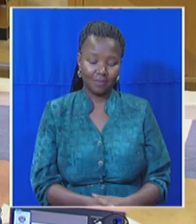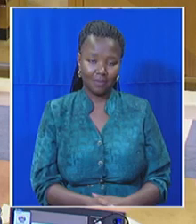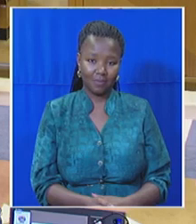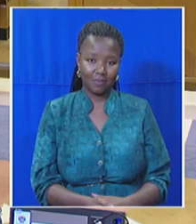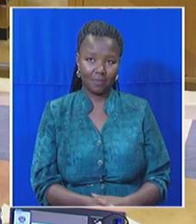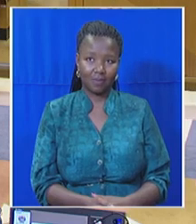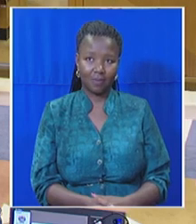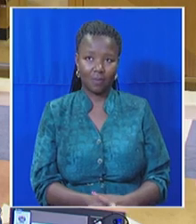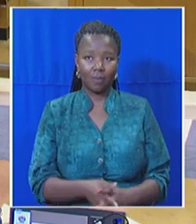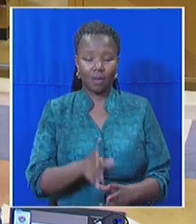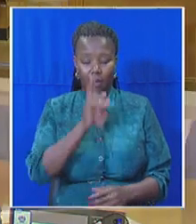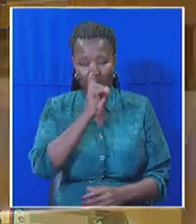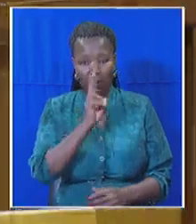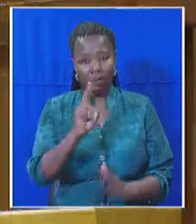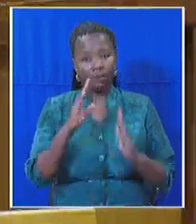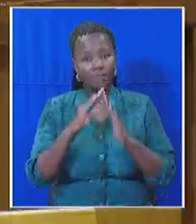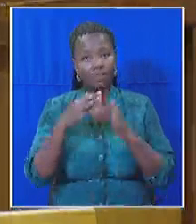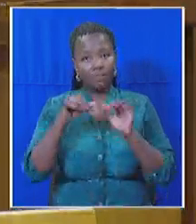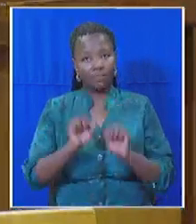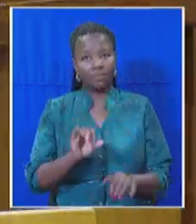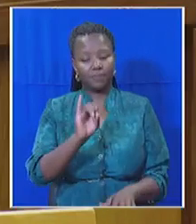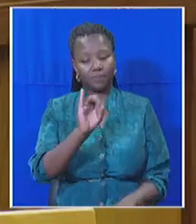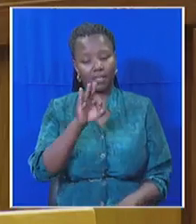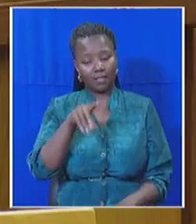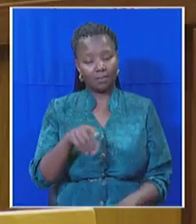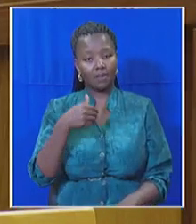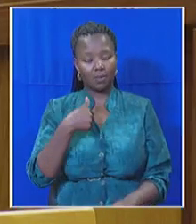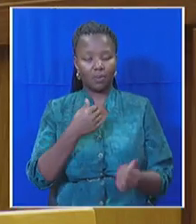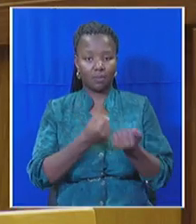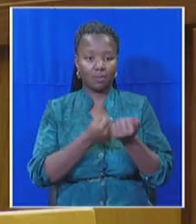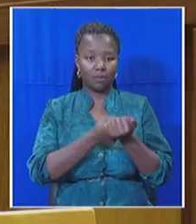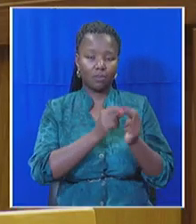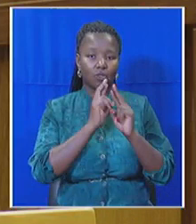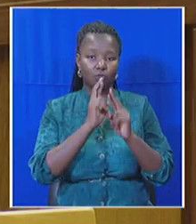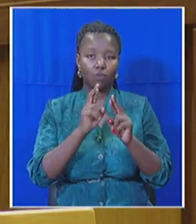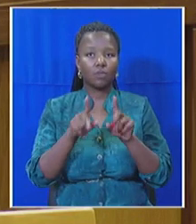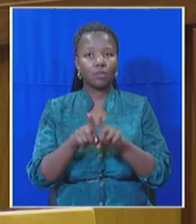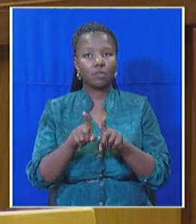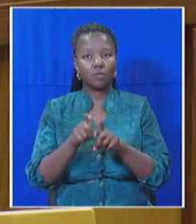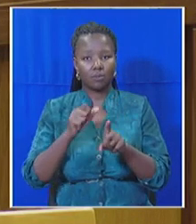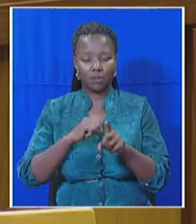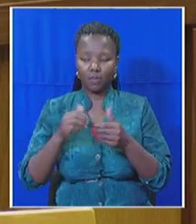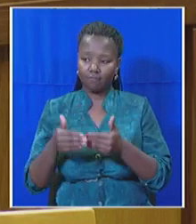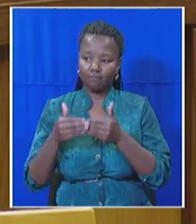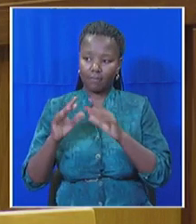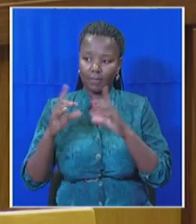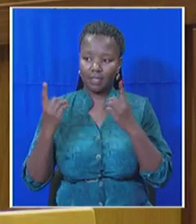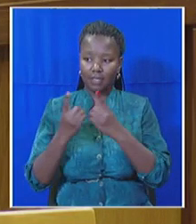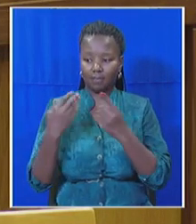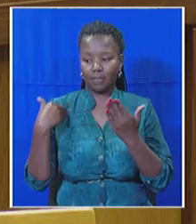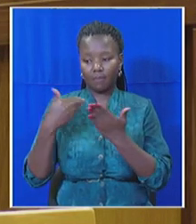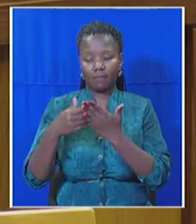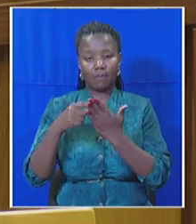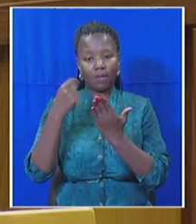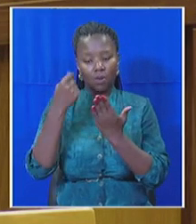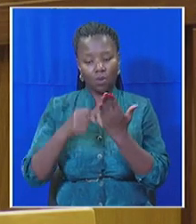Honourable House Chair, the IFP supports this report and we would like to congratulate the department for achieving a clean audit. However,